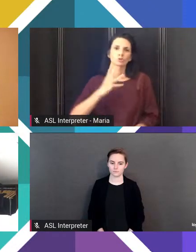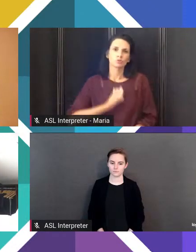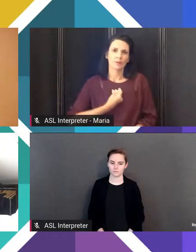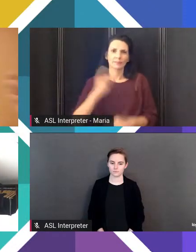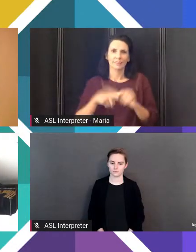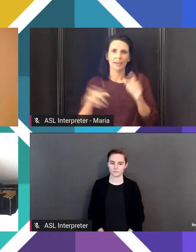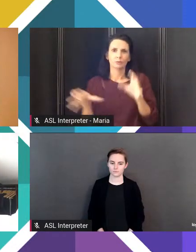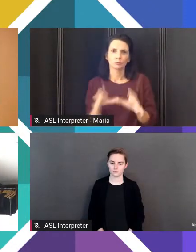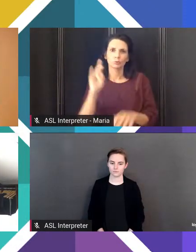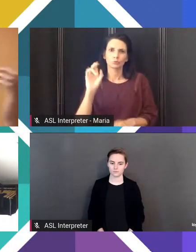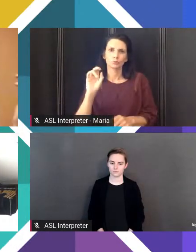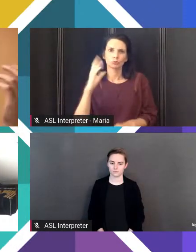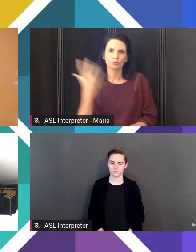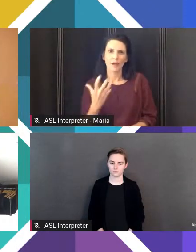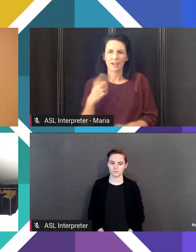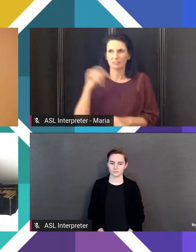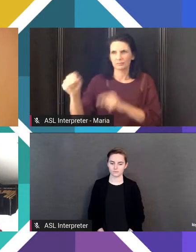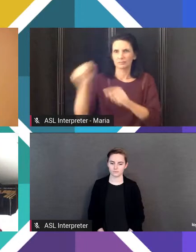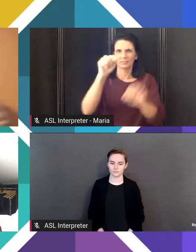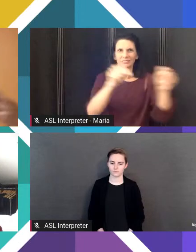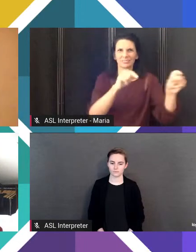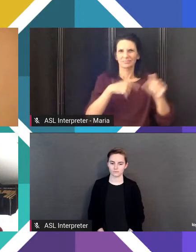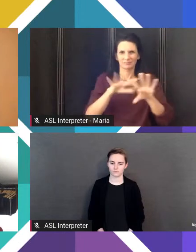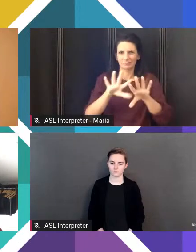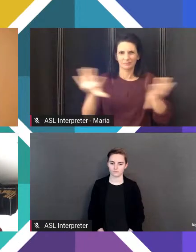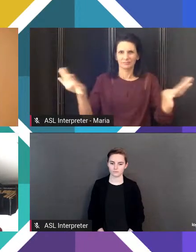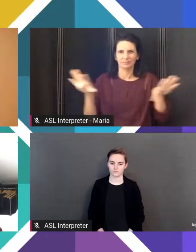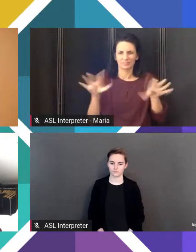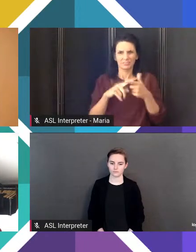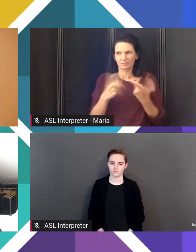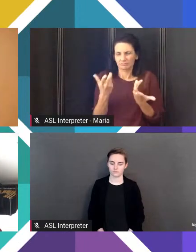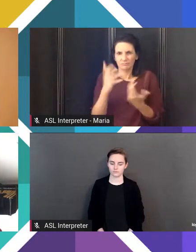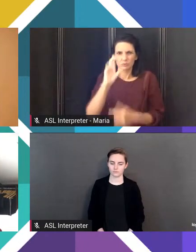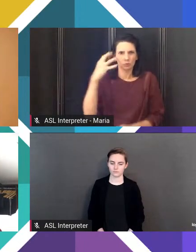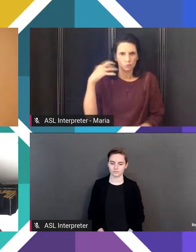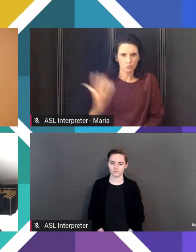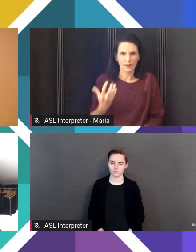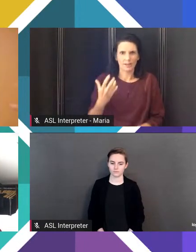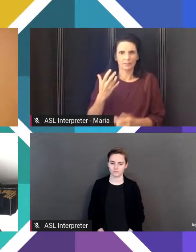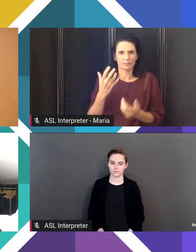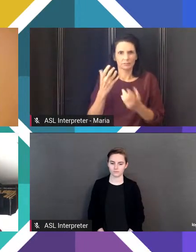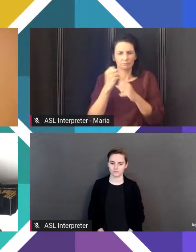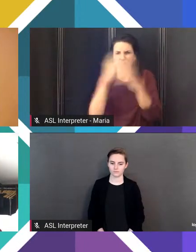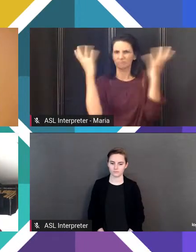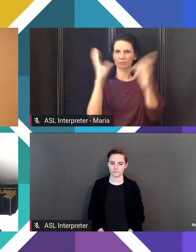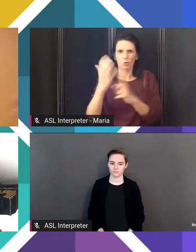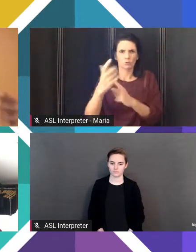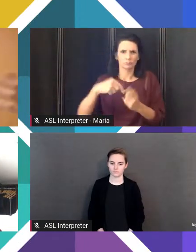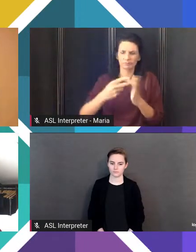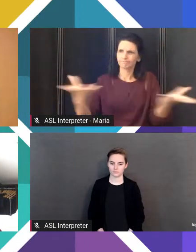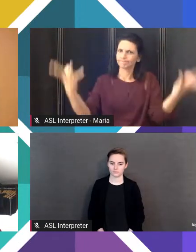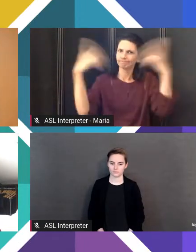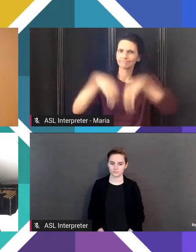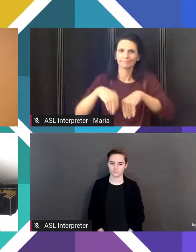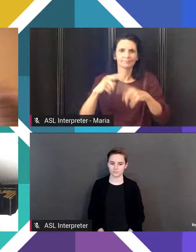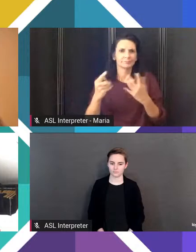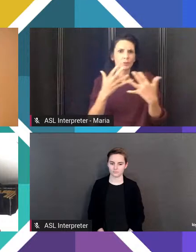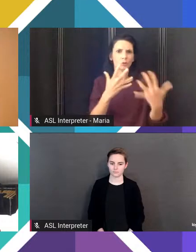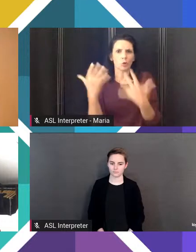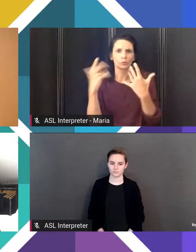can't do drag. And it's like, that's not what drag is. Drag has always been inclusive of every single kind of person and every kind of identity and every color of